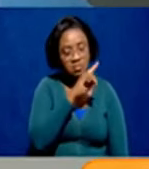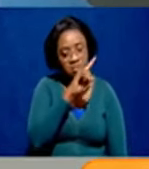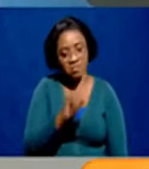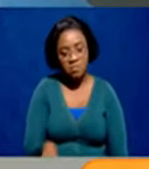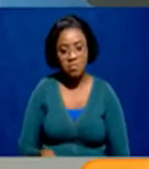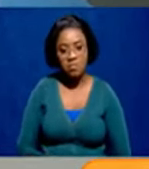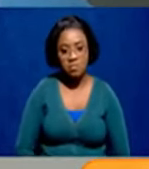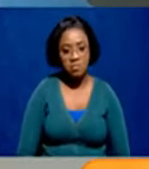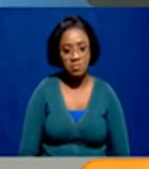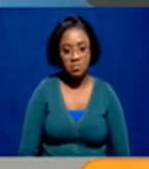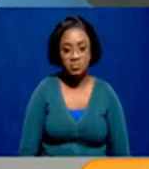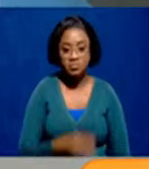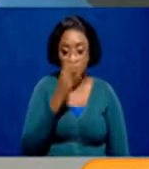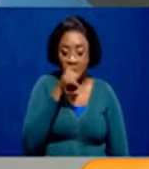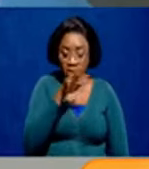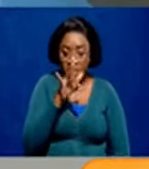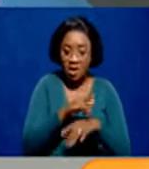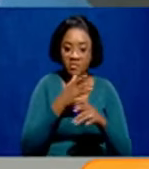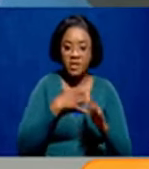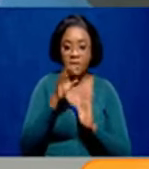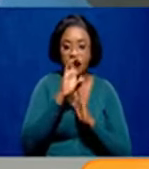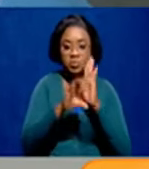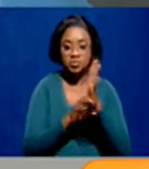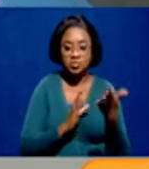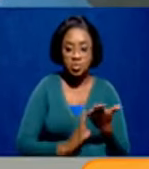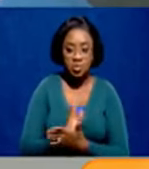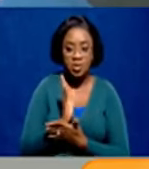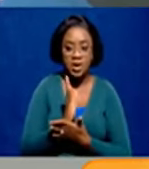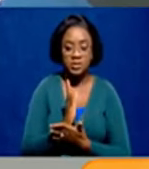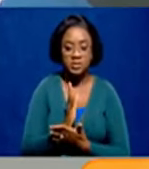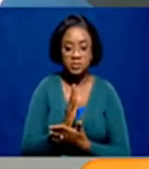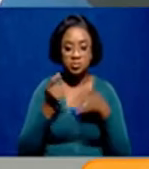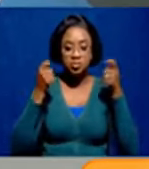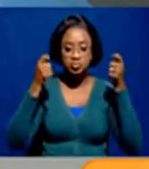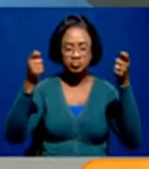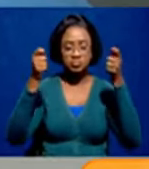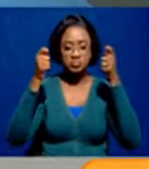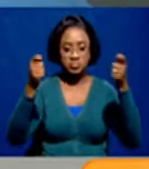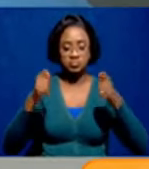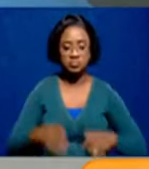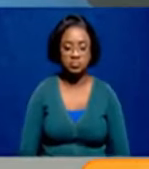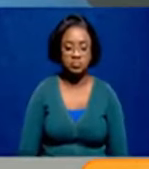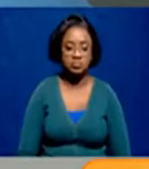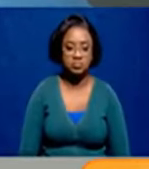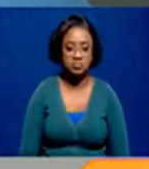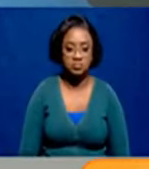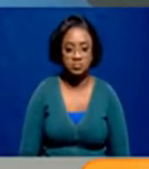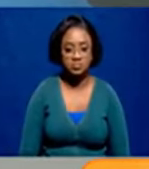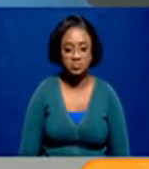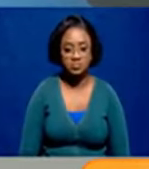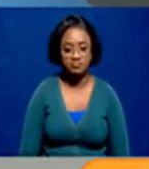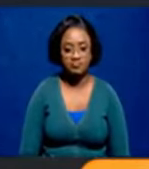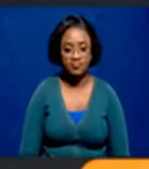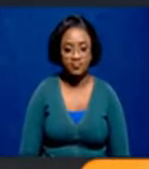a drawback on the constitutional right to picket. Mary Mwoki reports.